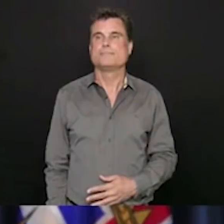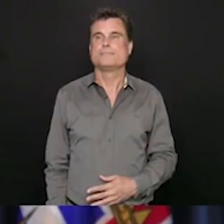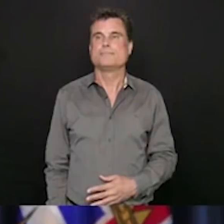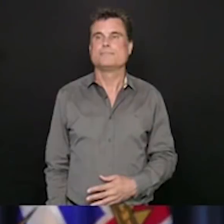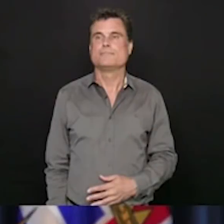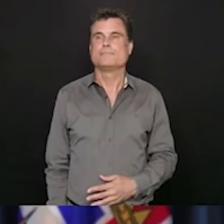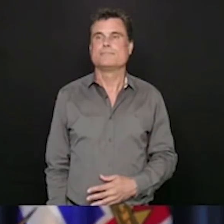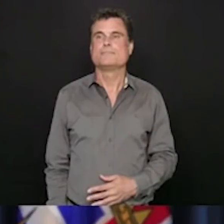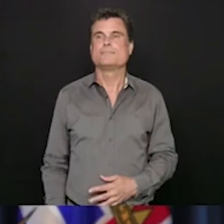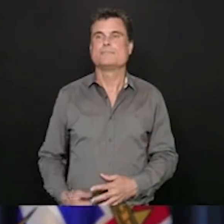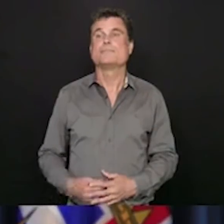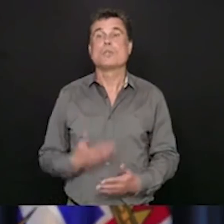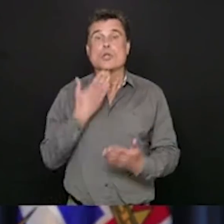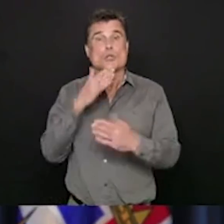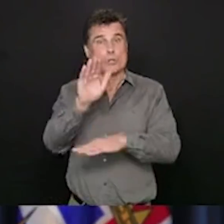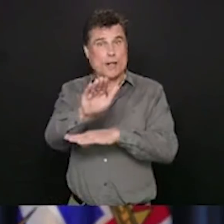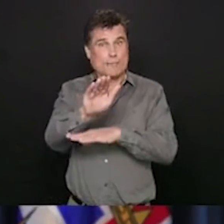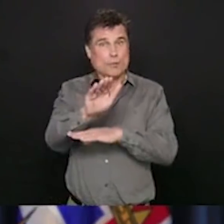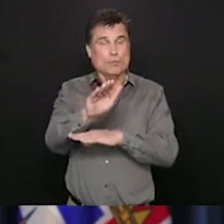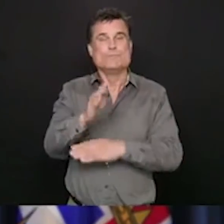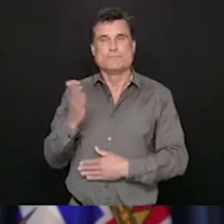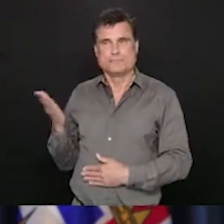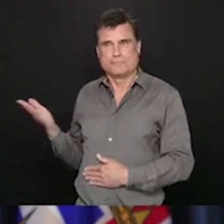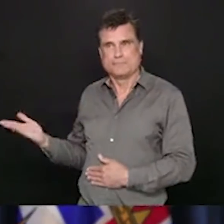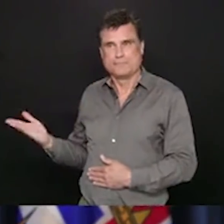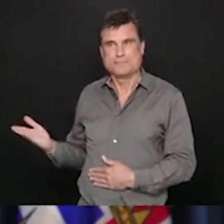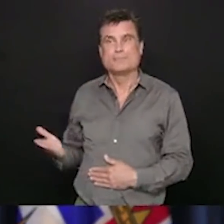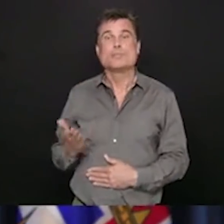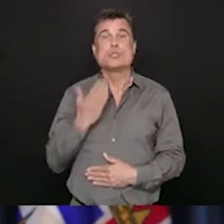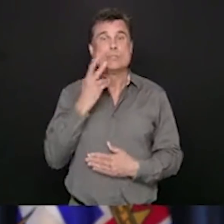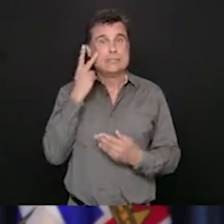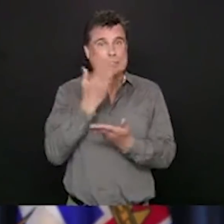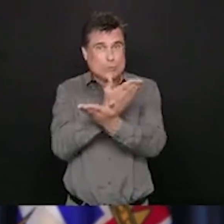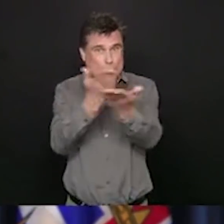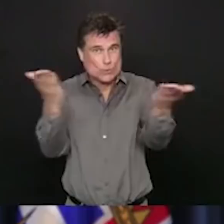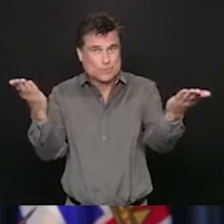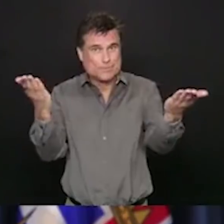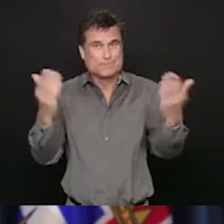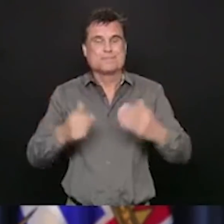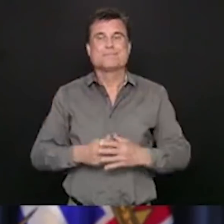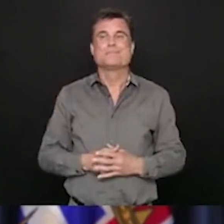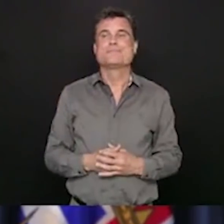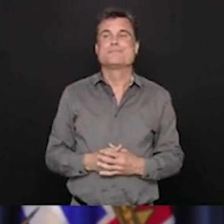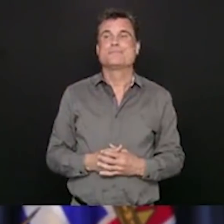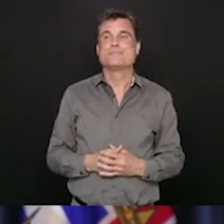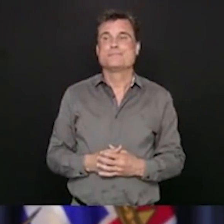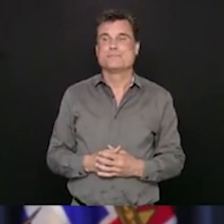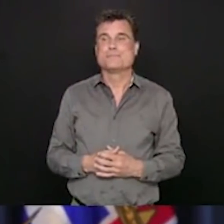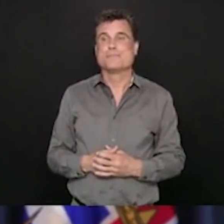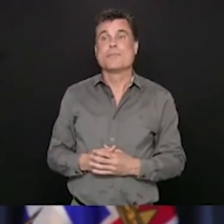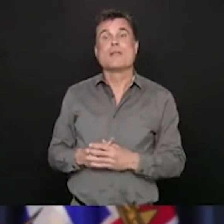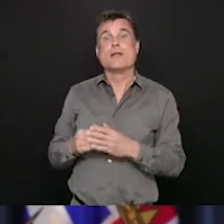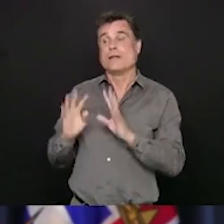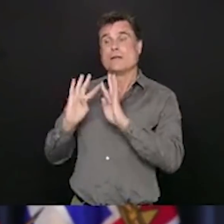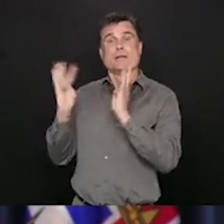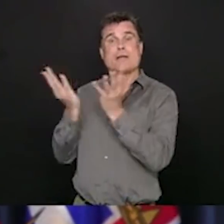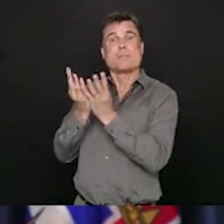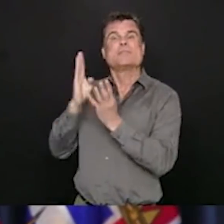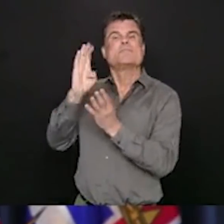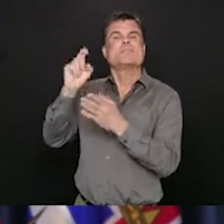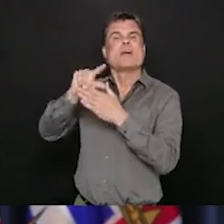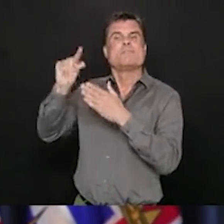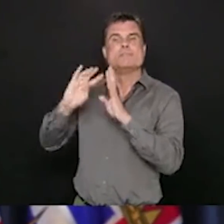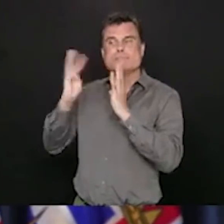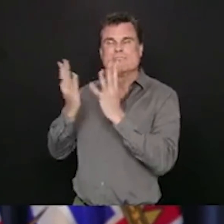Good afternoon, everyone. It's good to see you. Cabinet just completed its weekly meeting, and we reviewed a range